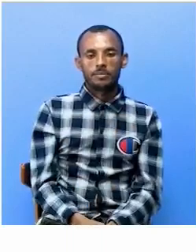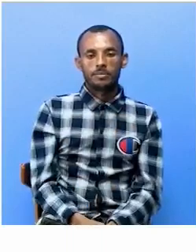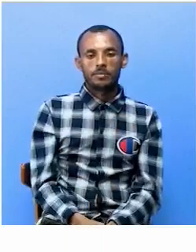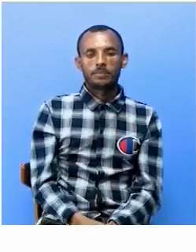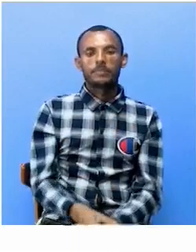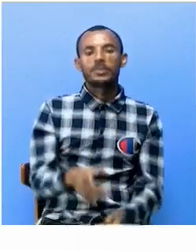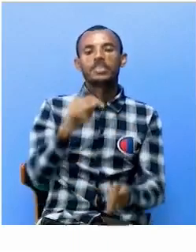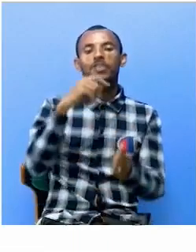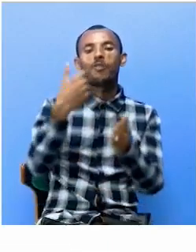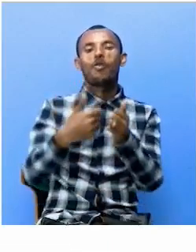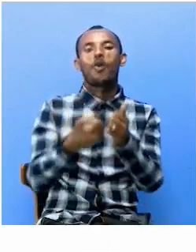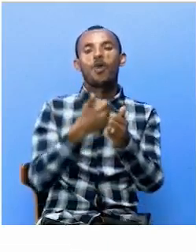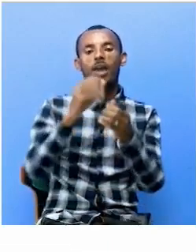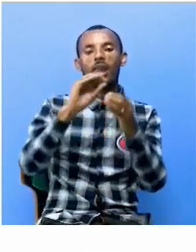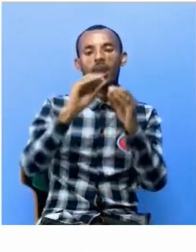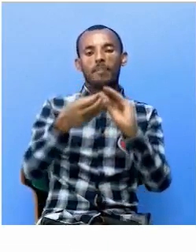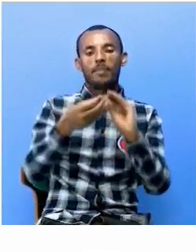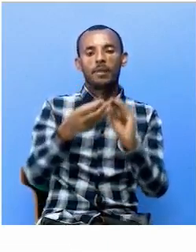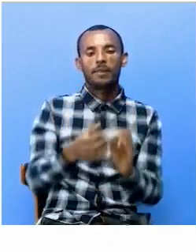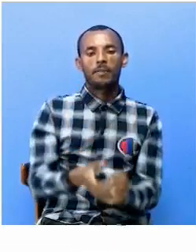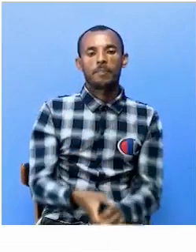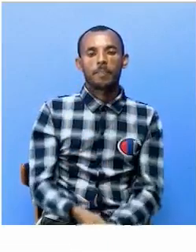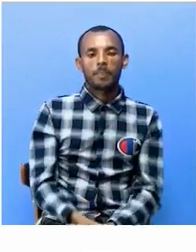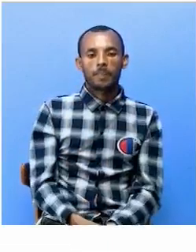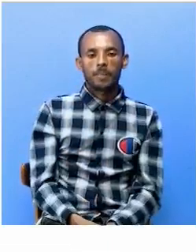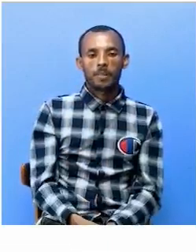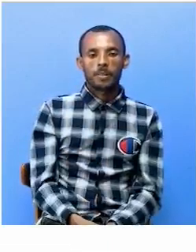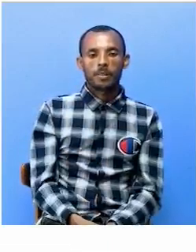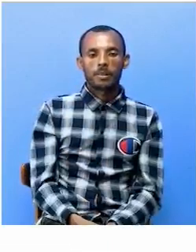The following numbers.